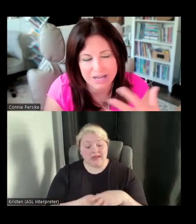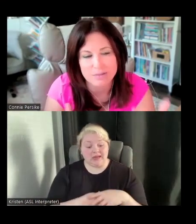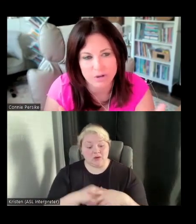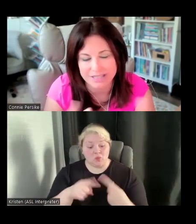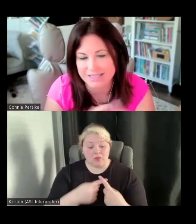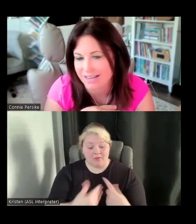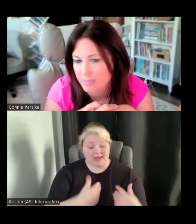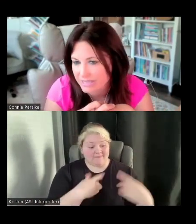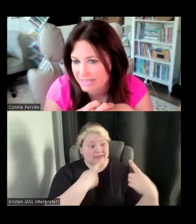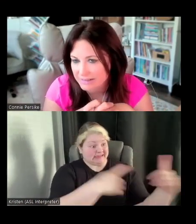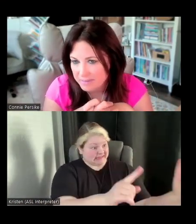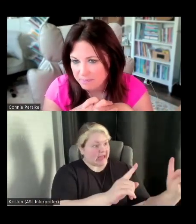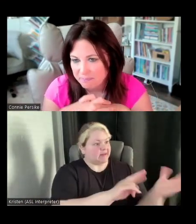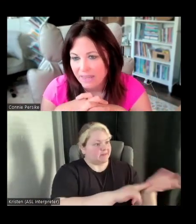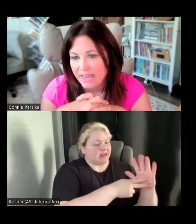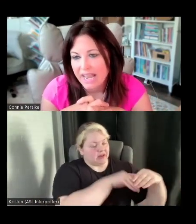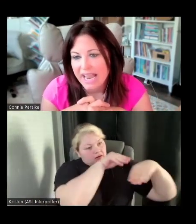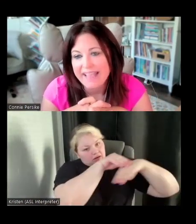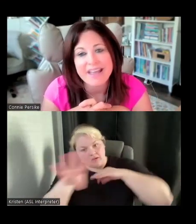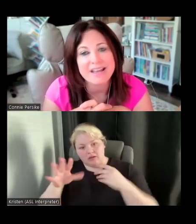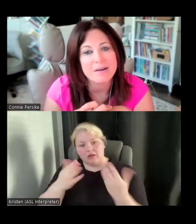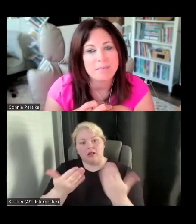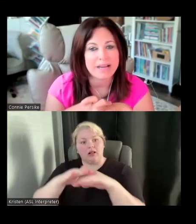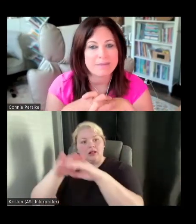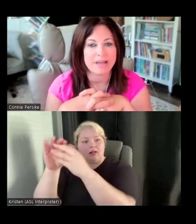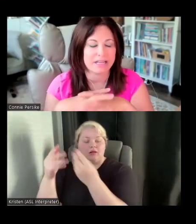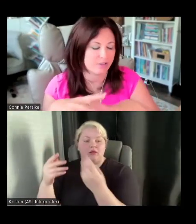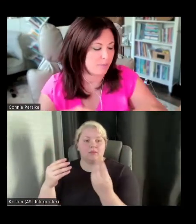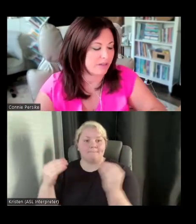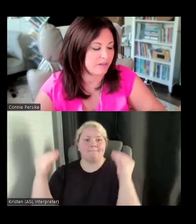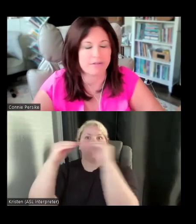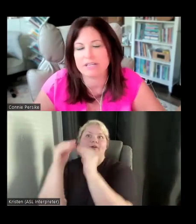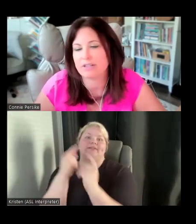success creates more success, basically. And